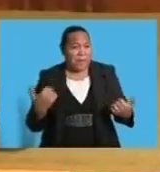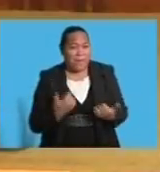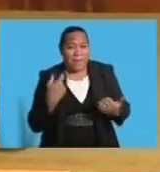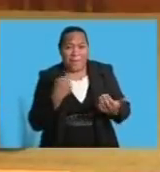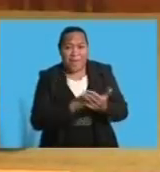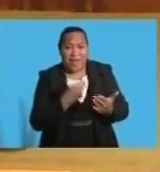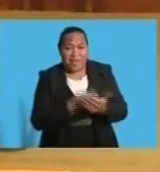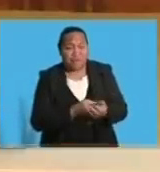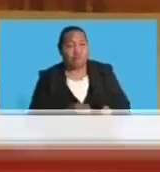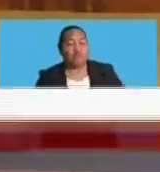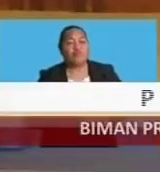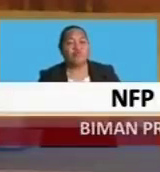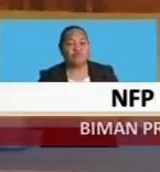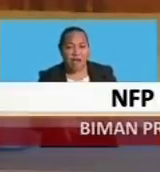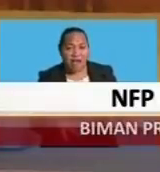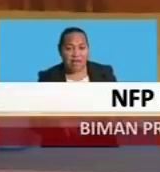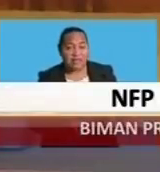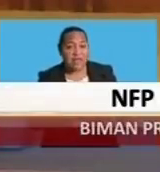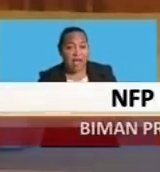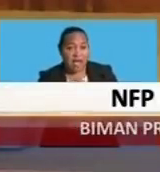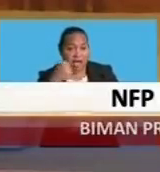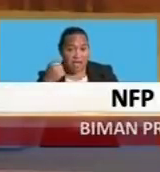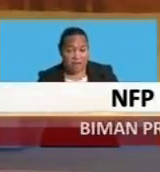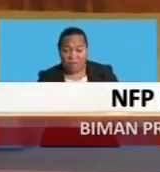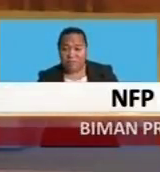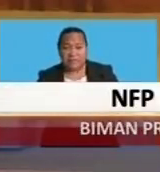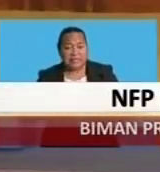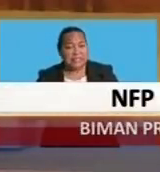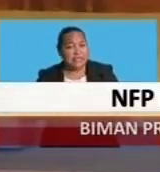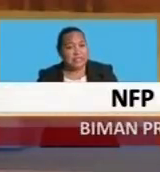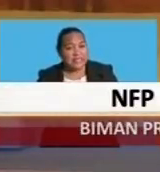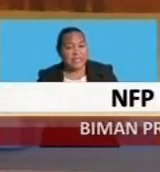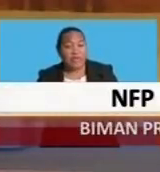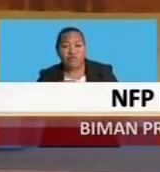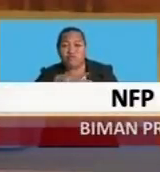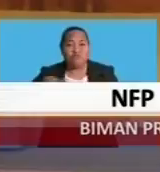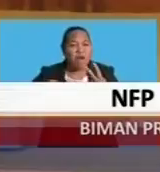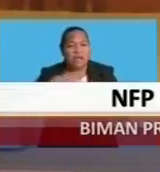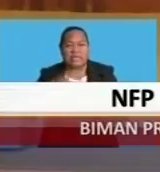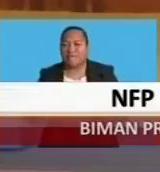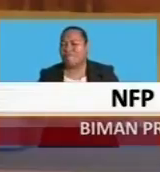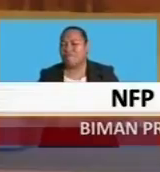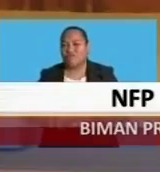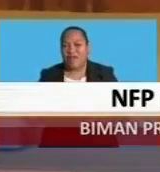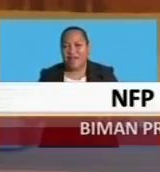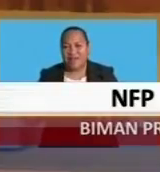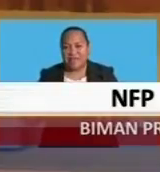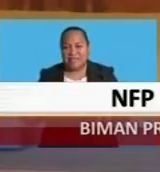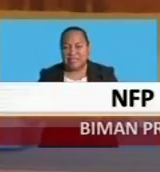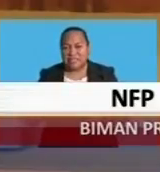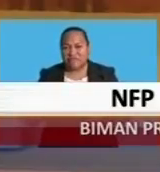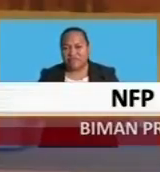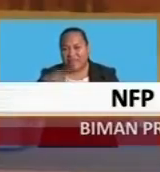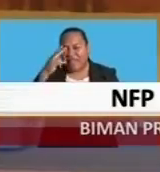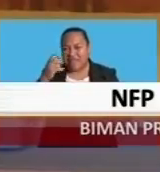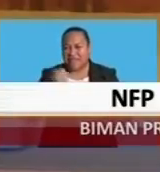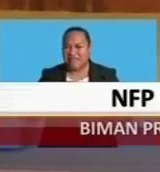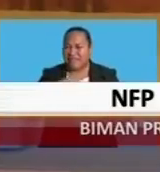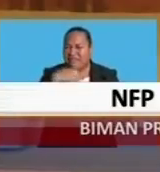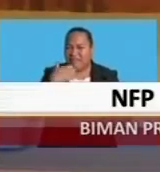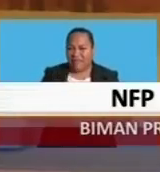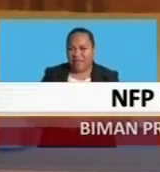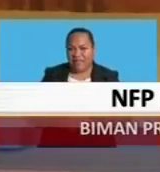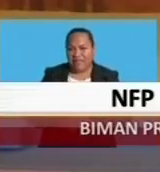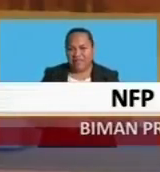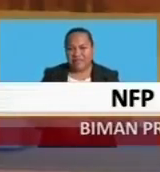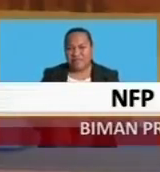the government has wasted after cyclones is actually a national scandal. It's a national scandal. It is